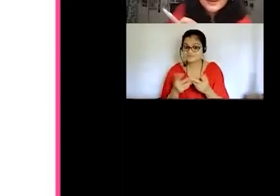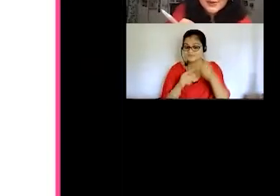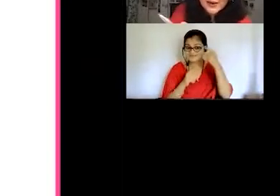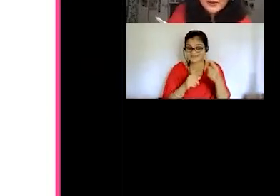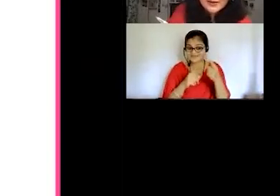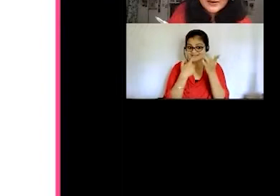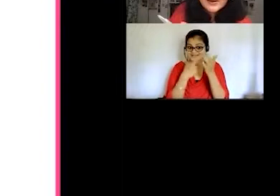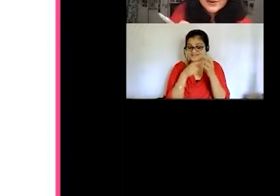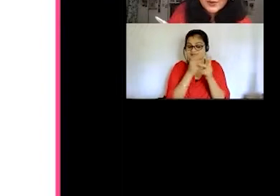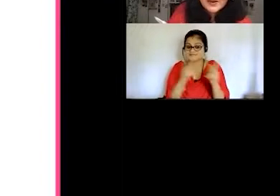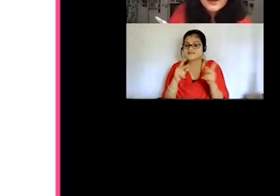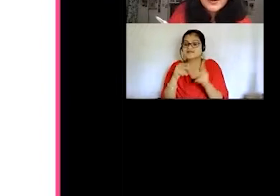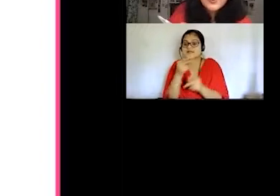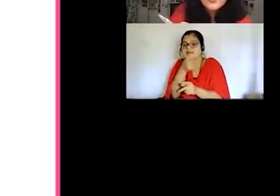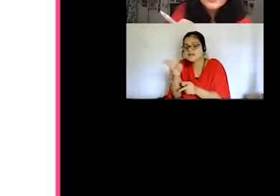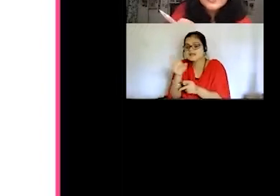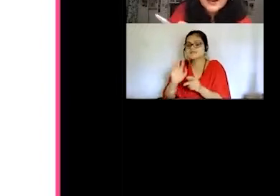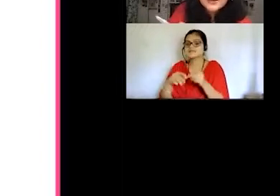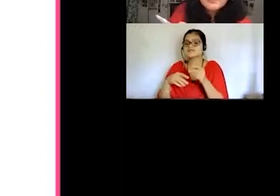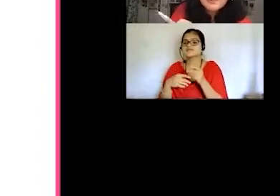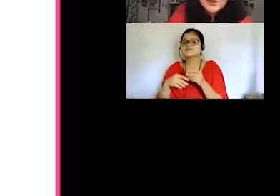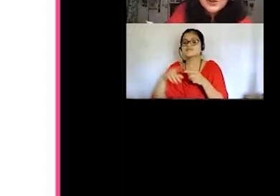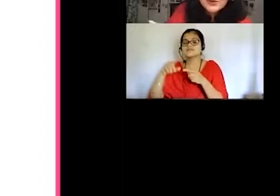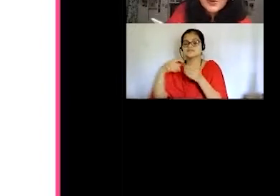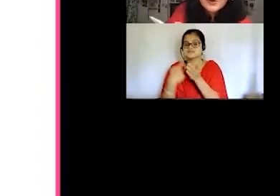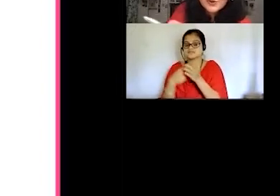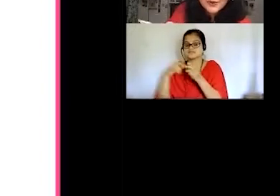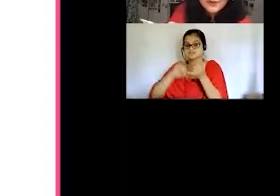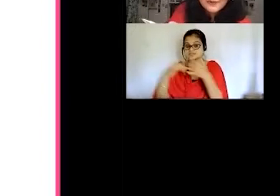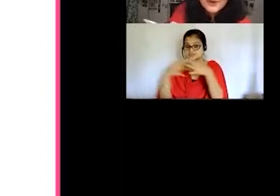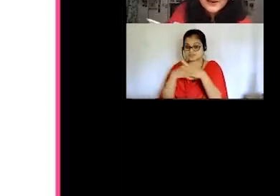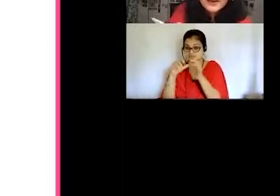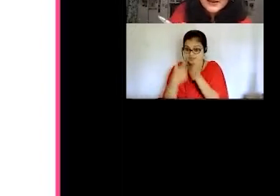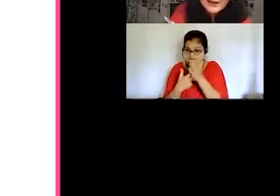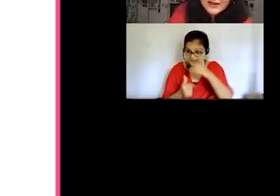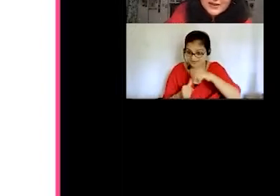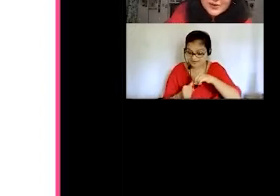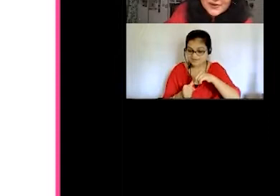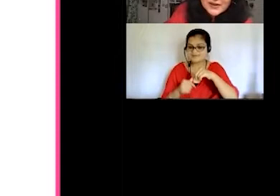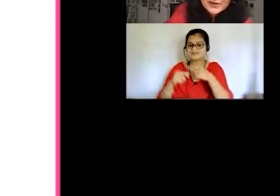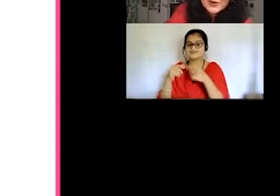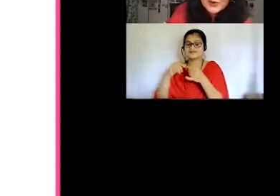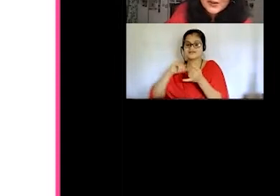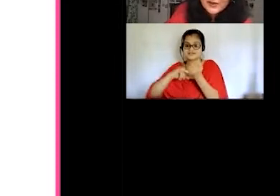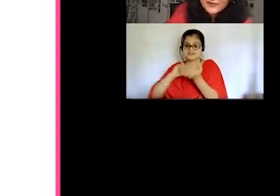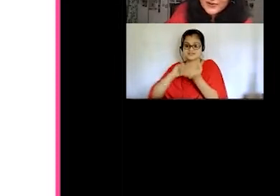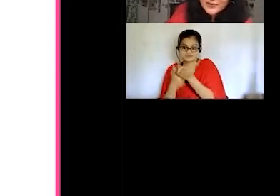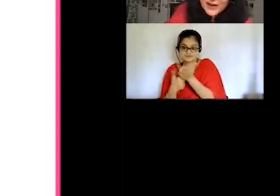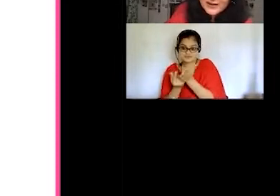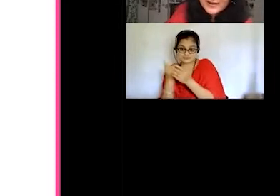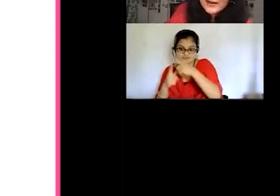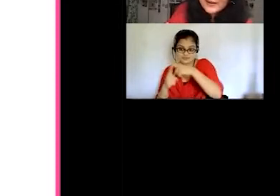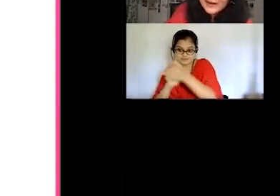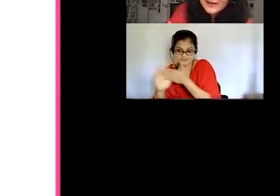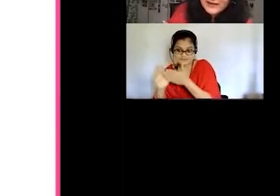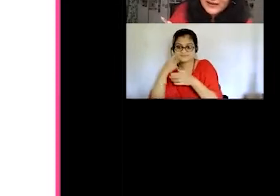a swara, or a selected pitch or shruti. In Indian music, the notes are referred to